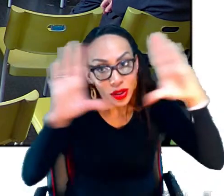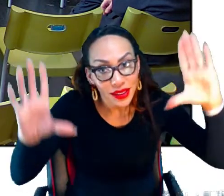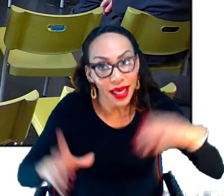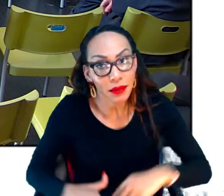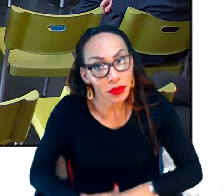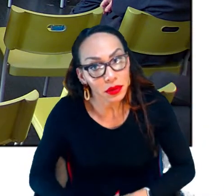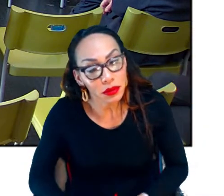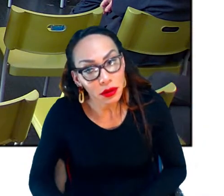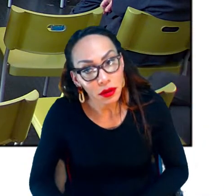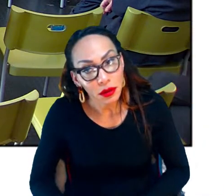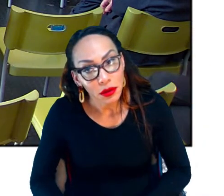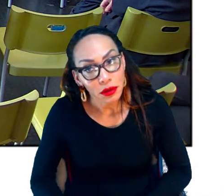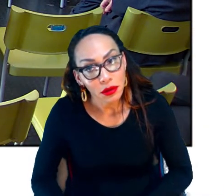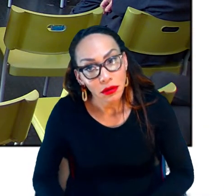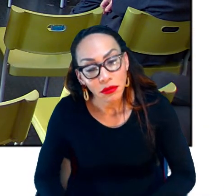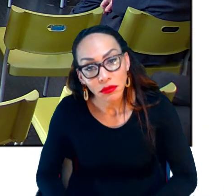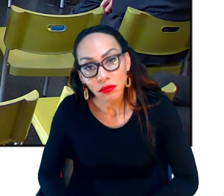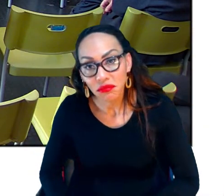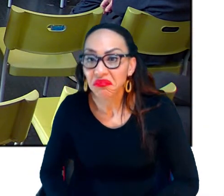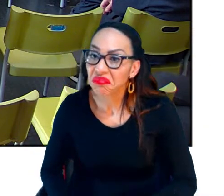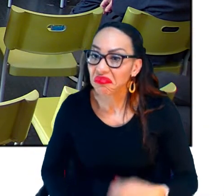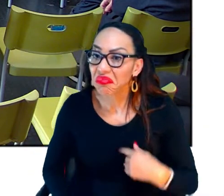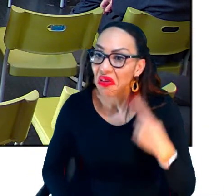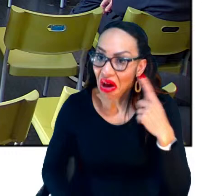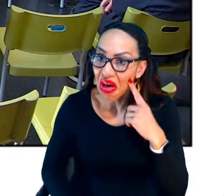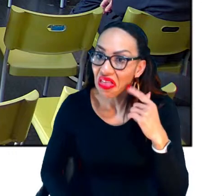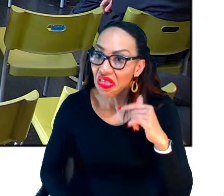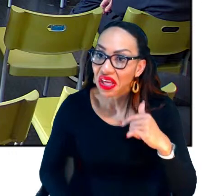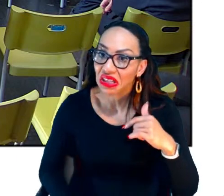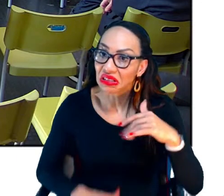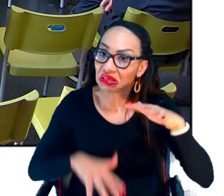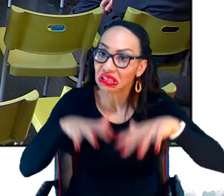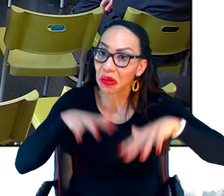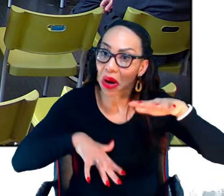Yeah, I think I still think like that. I think